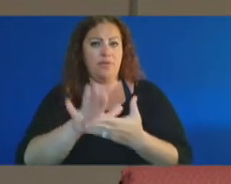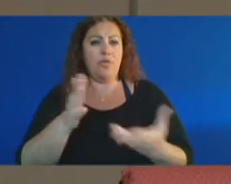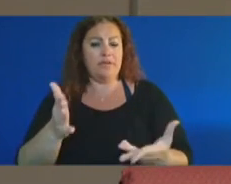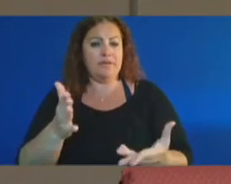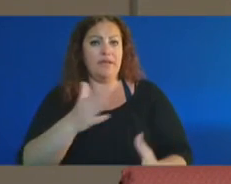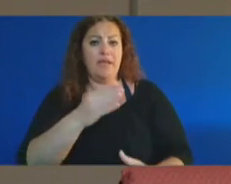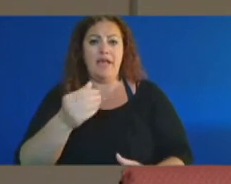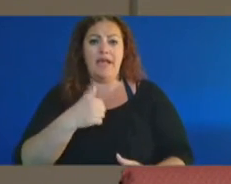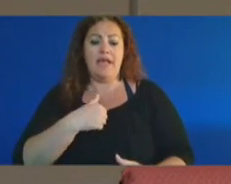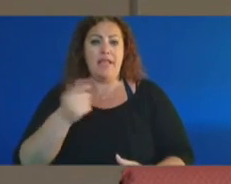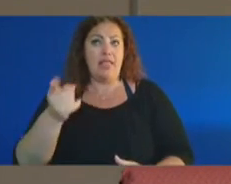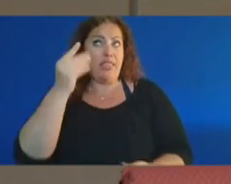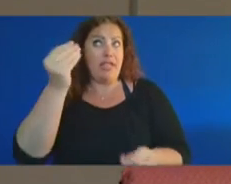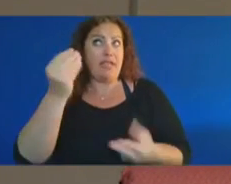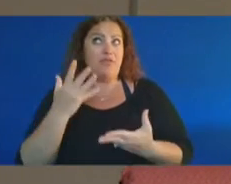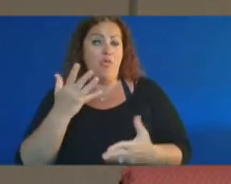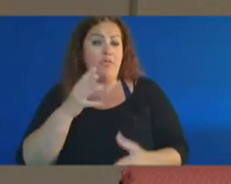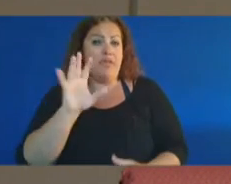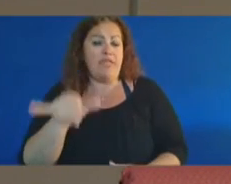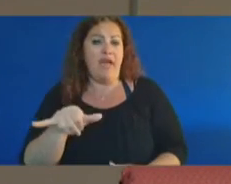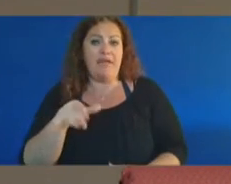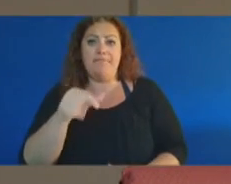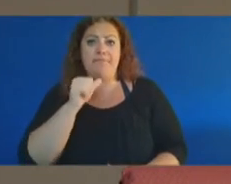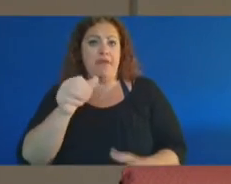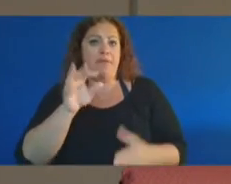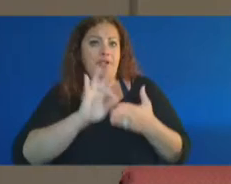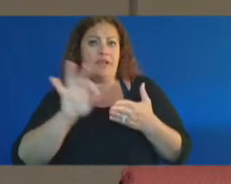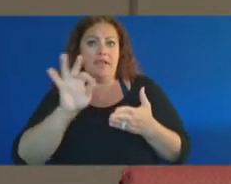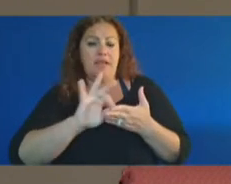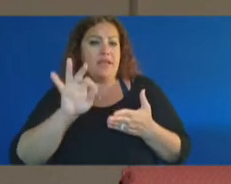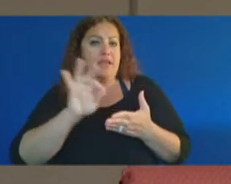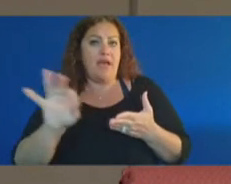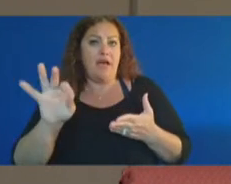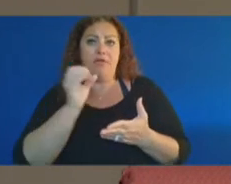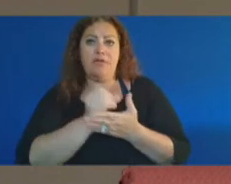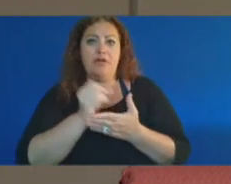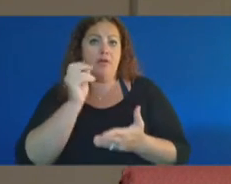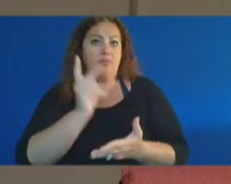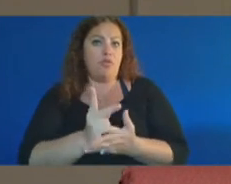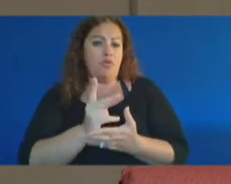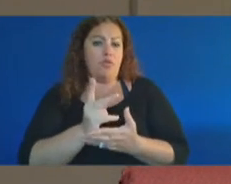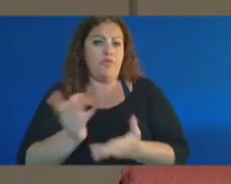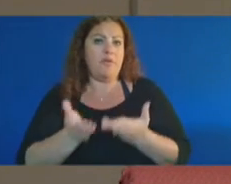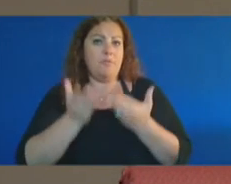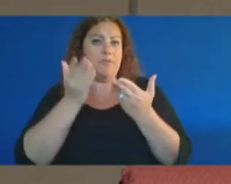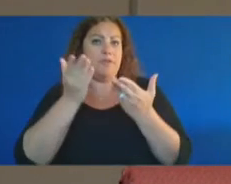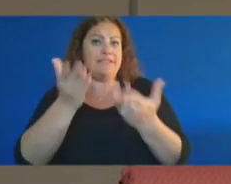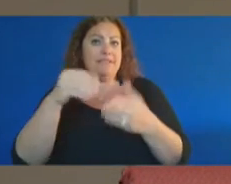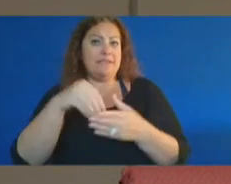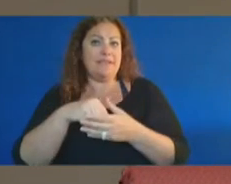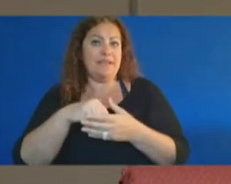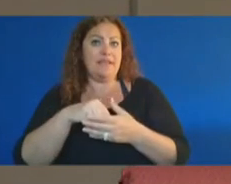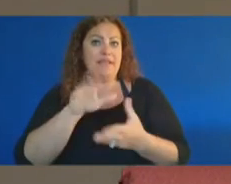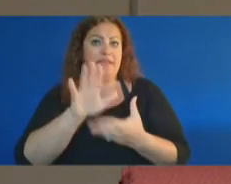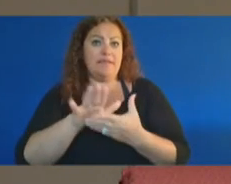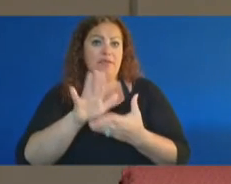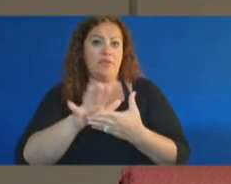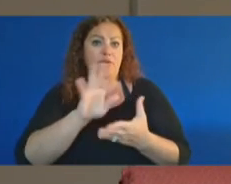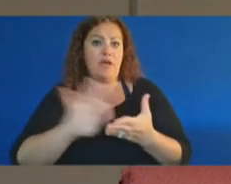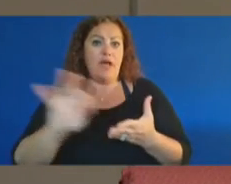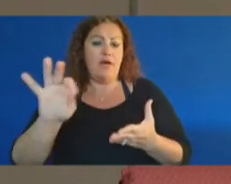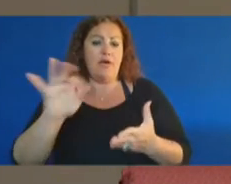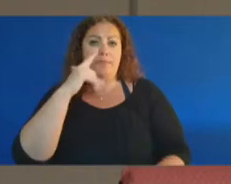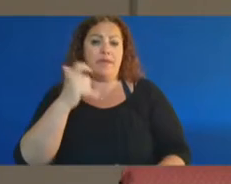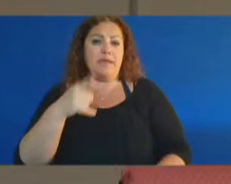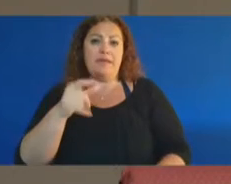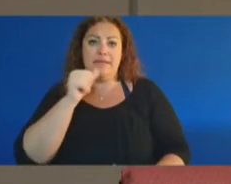was told that we that we're not counting approved petitions in the school count because they're not